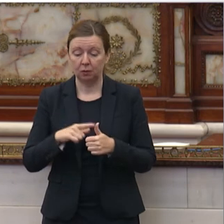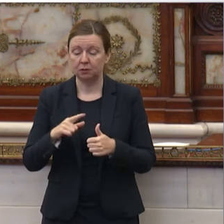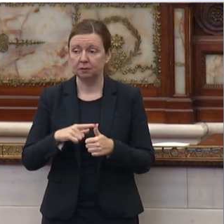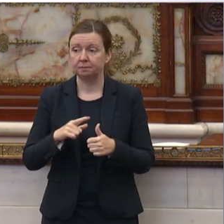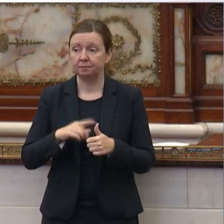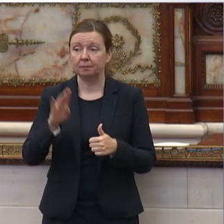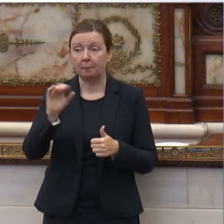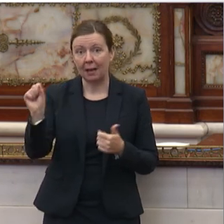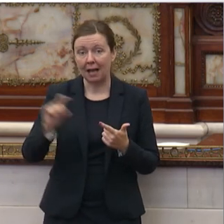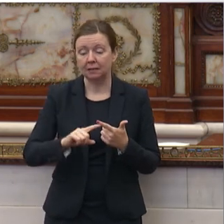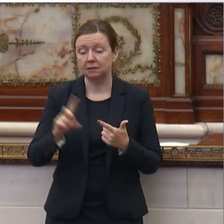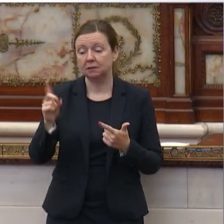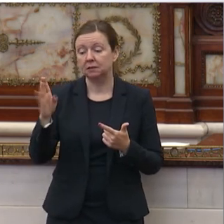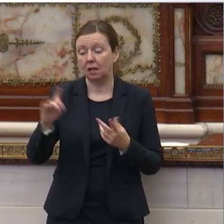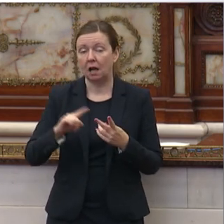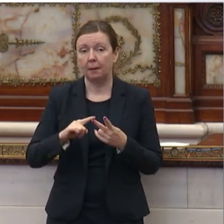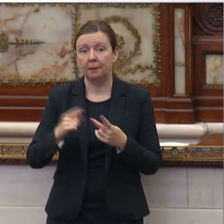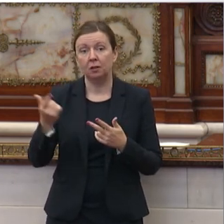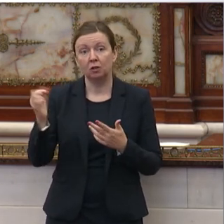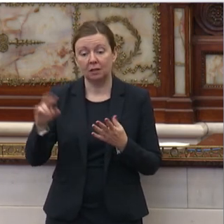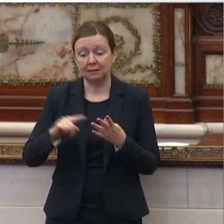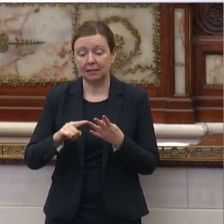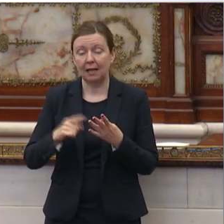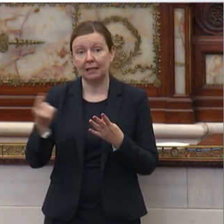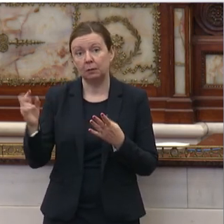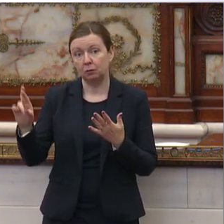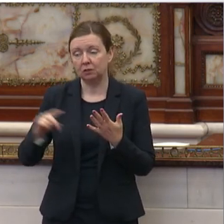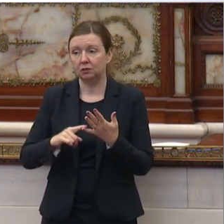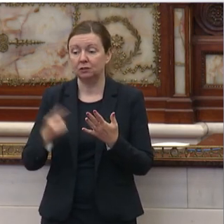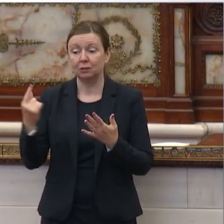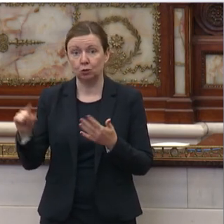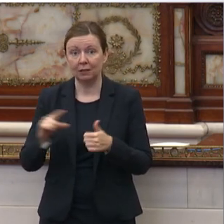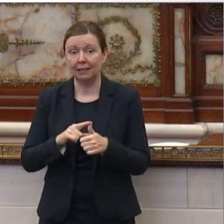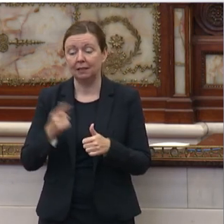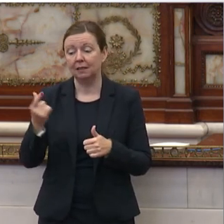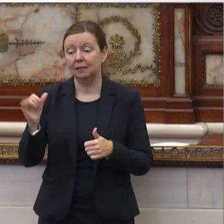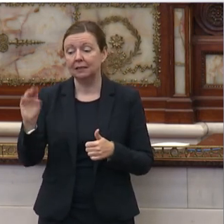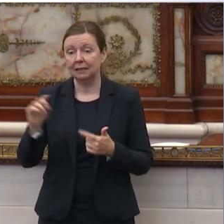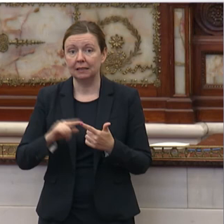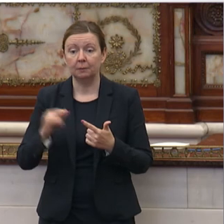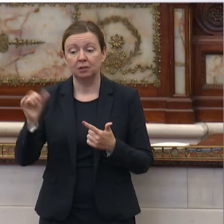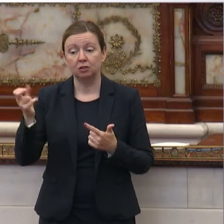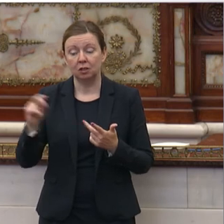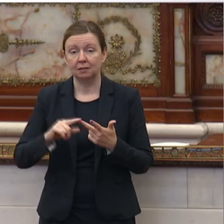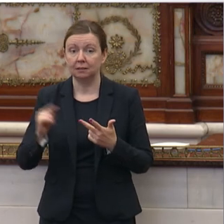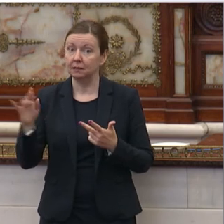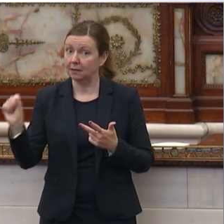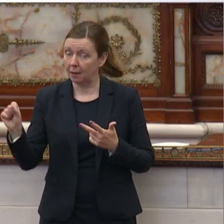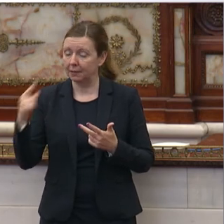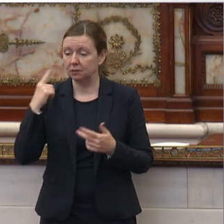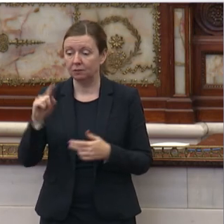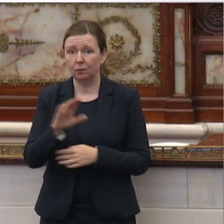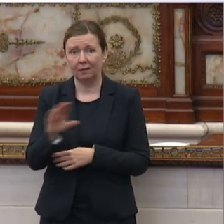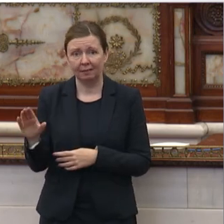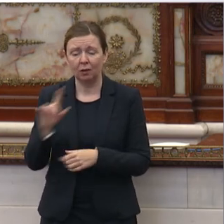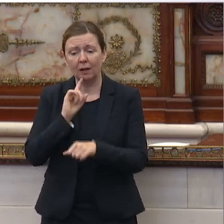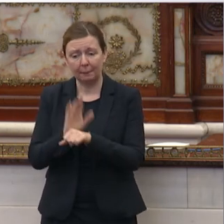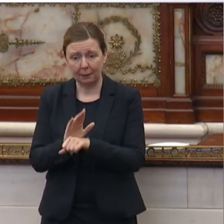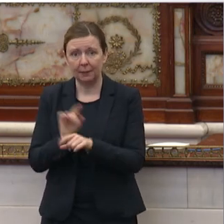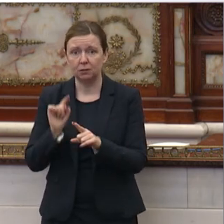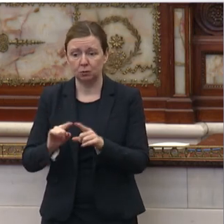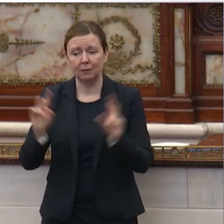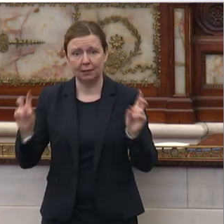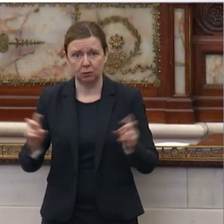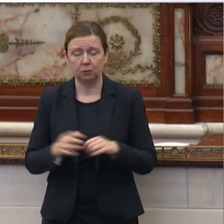council members Bass, Dom, Gautier, Gilmore Richardson, Green, Gim, Johnson, and Thomas for their commitment to this